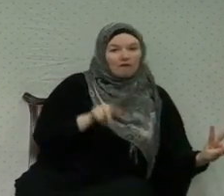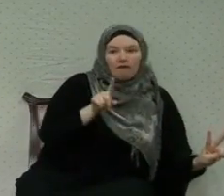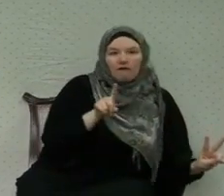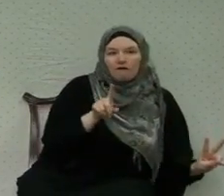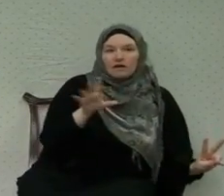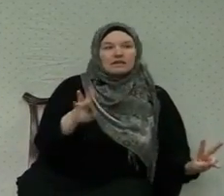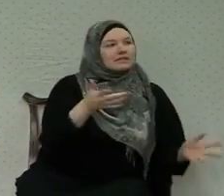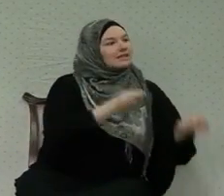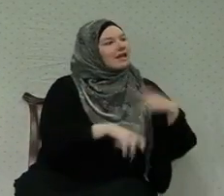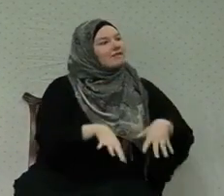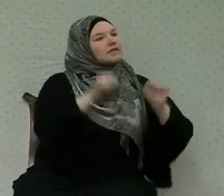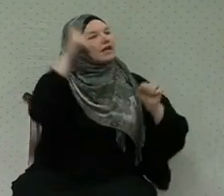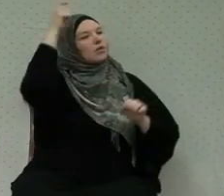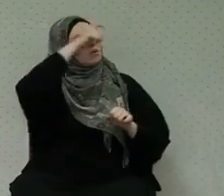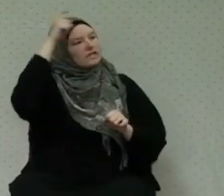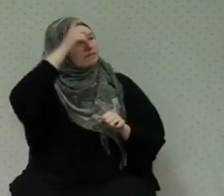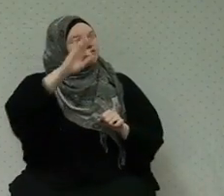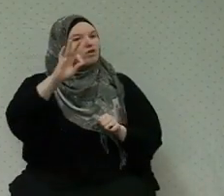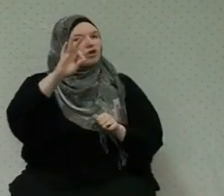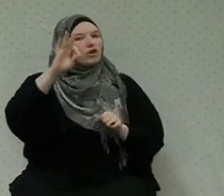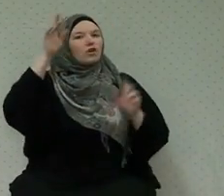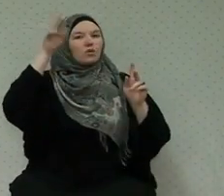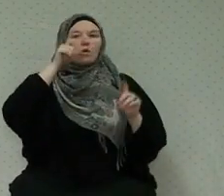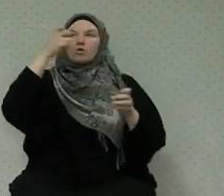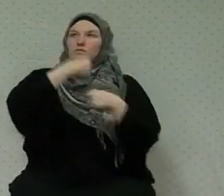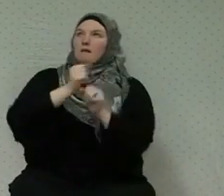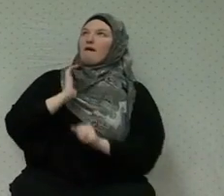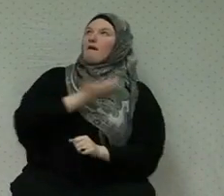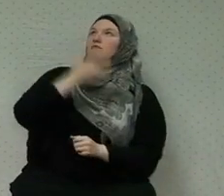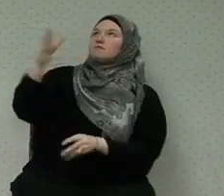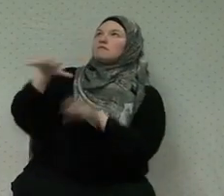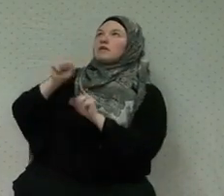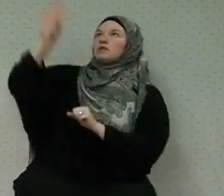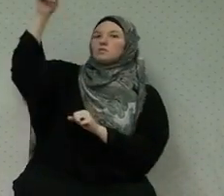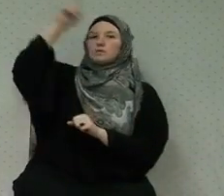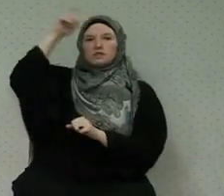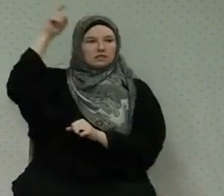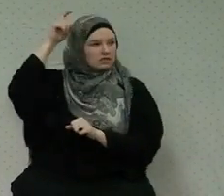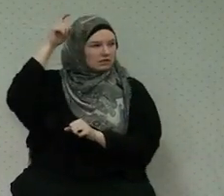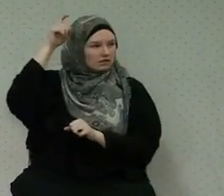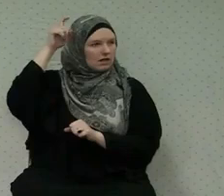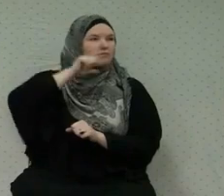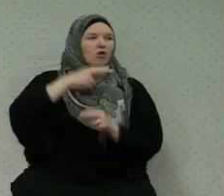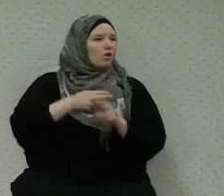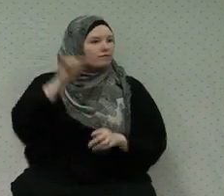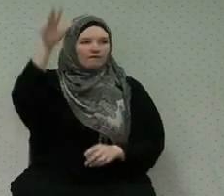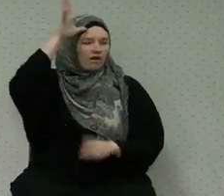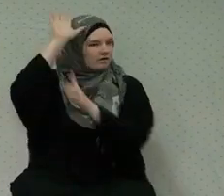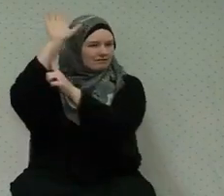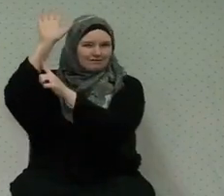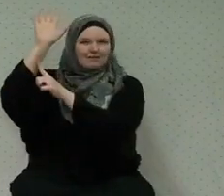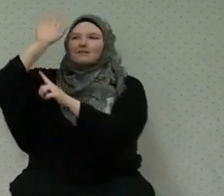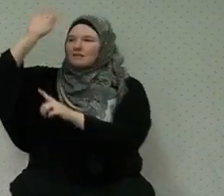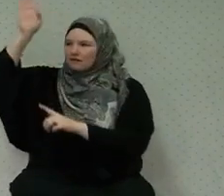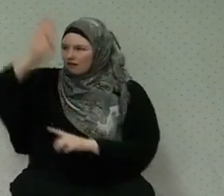wisdom from the one who created us. I'm not calling him the Father. I'm calling him God. That's